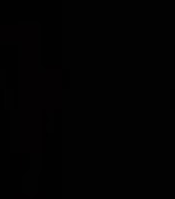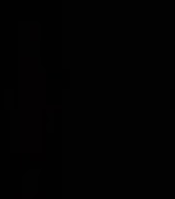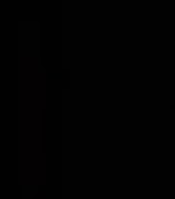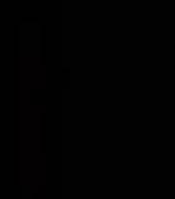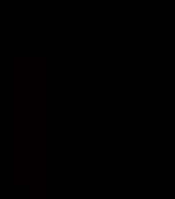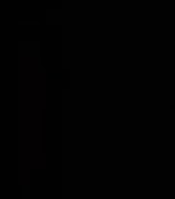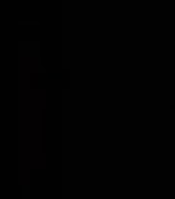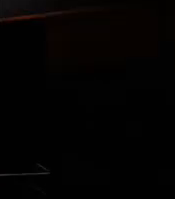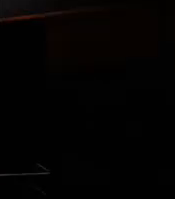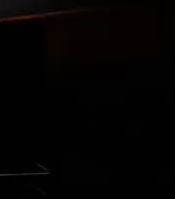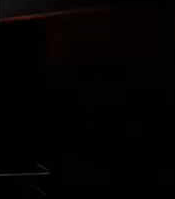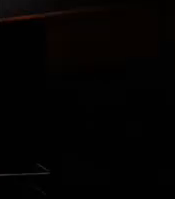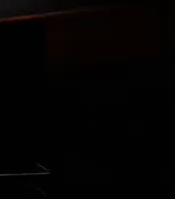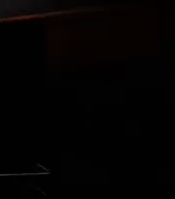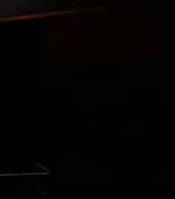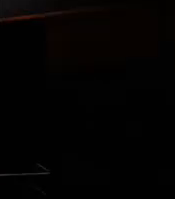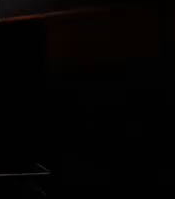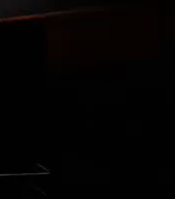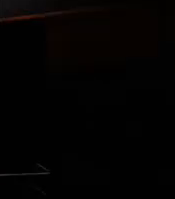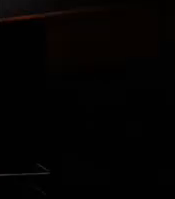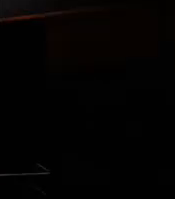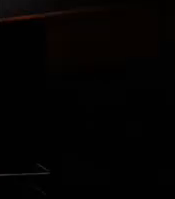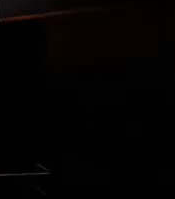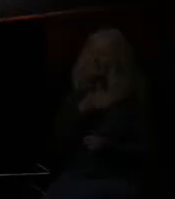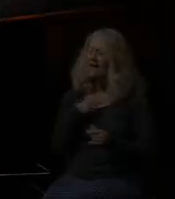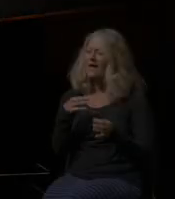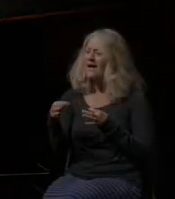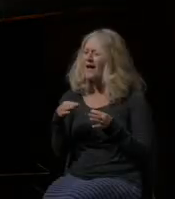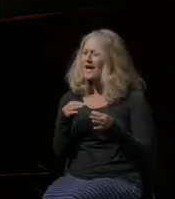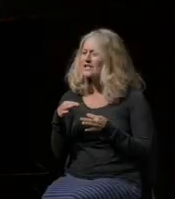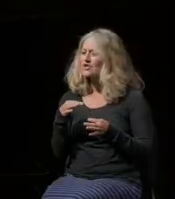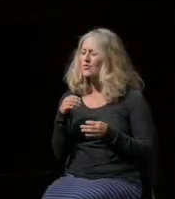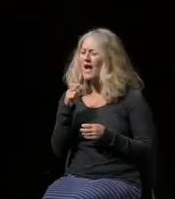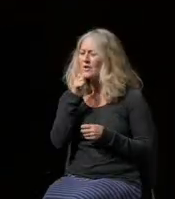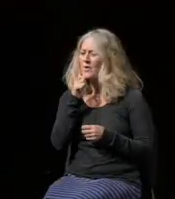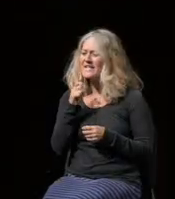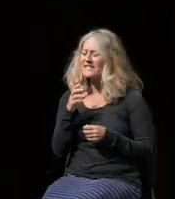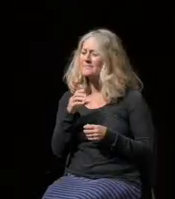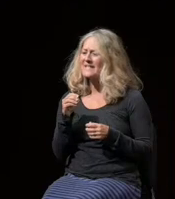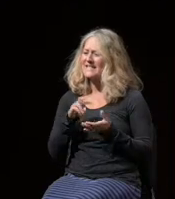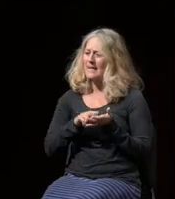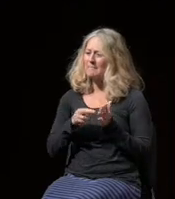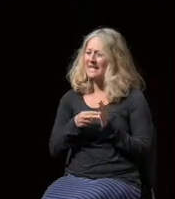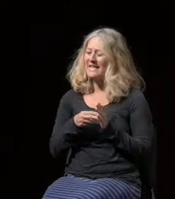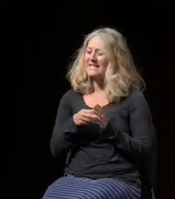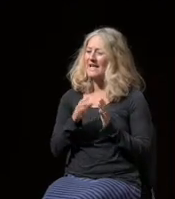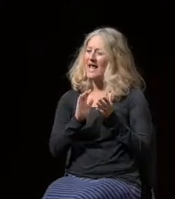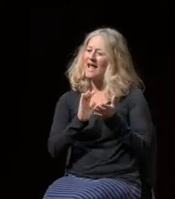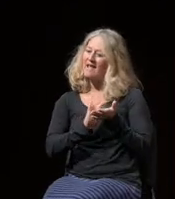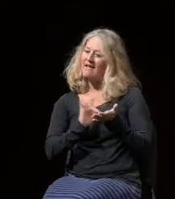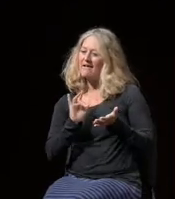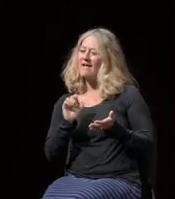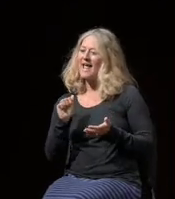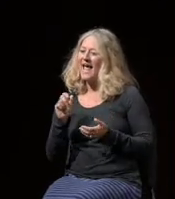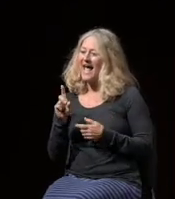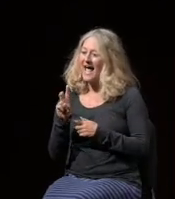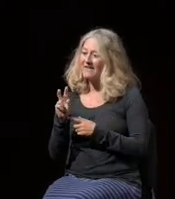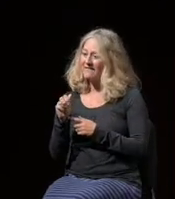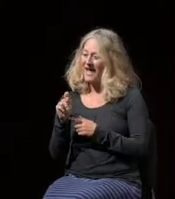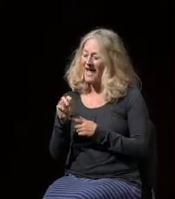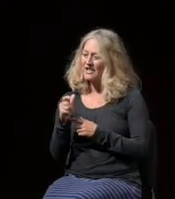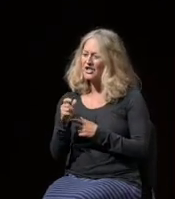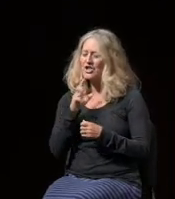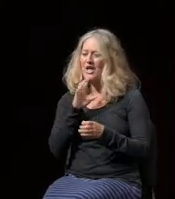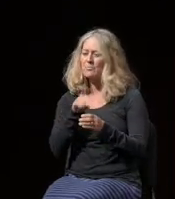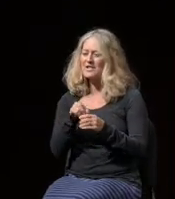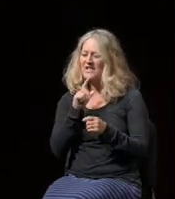Now, I describe racism as a system, and it means that one can be advantaged and participate in the